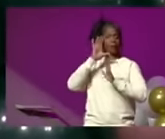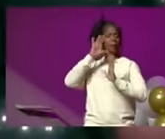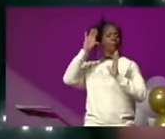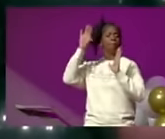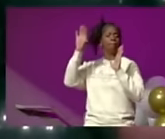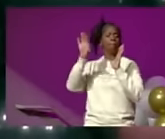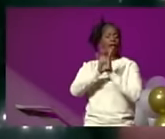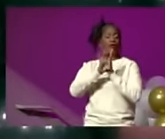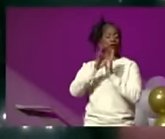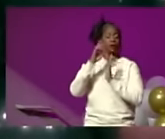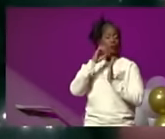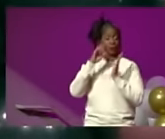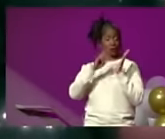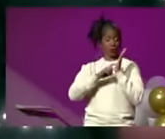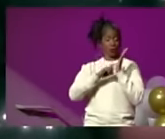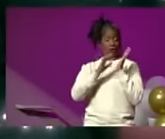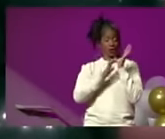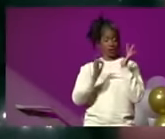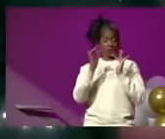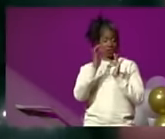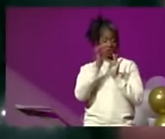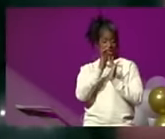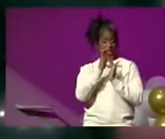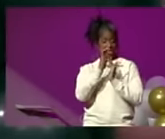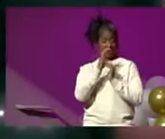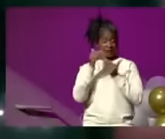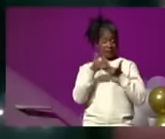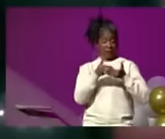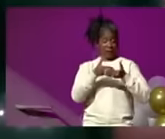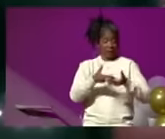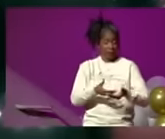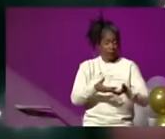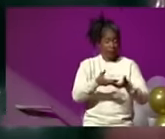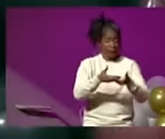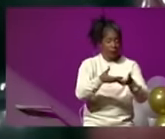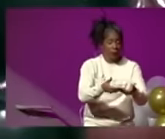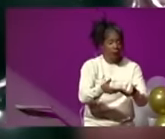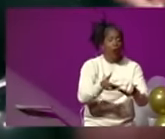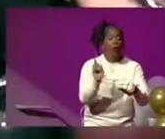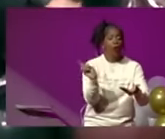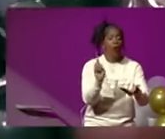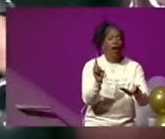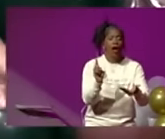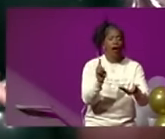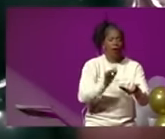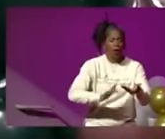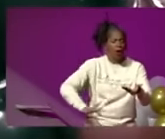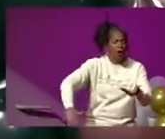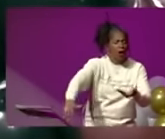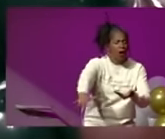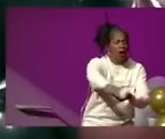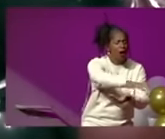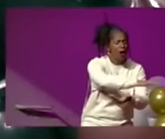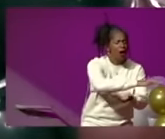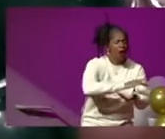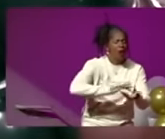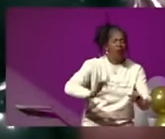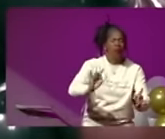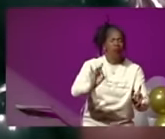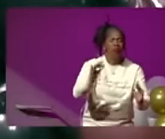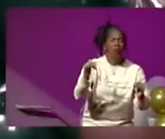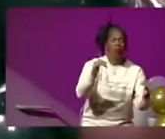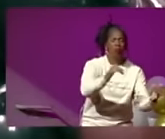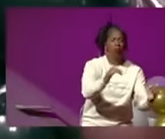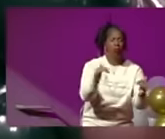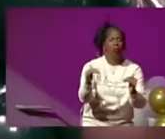rubble, because where else would Jesus be but in the midst of devastation and destruction, reminding